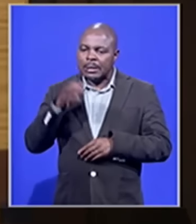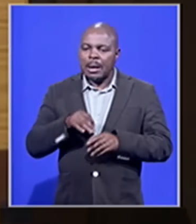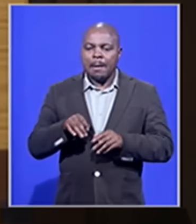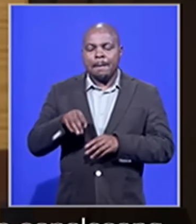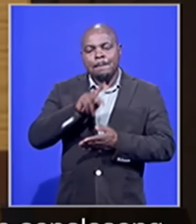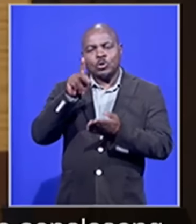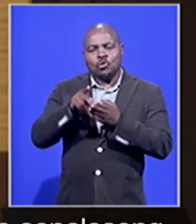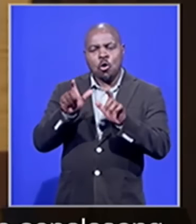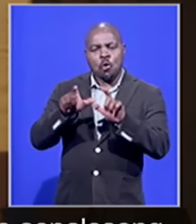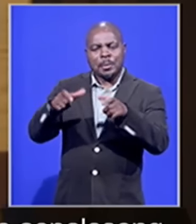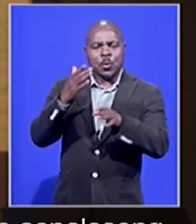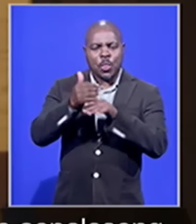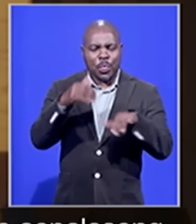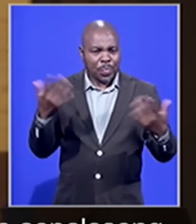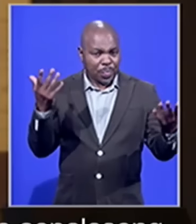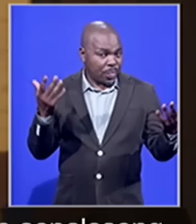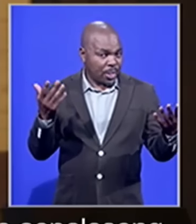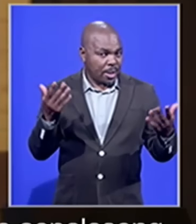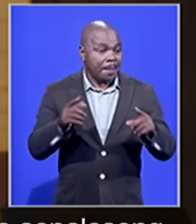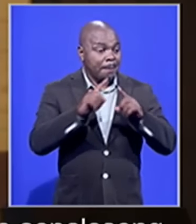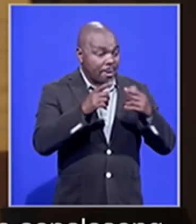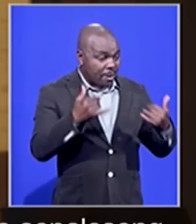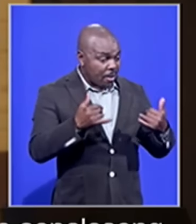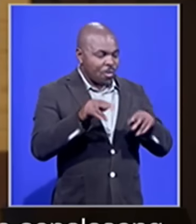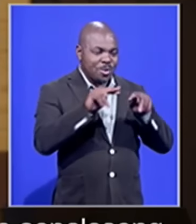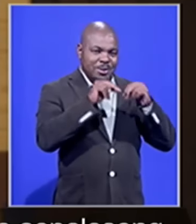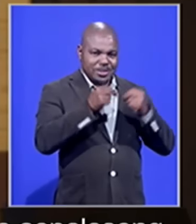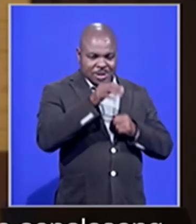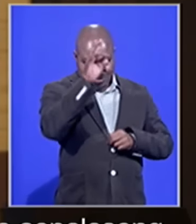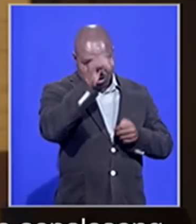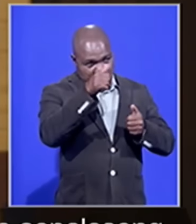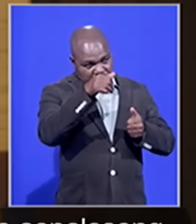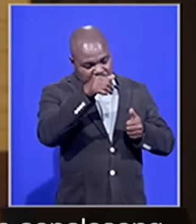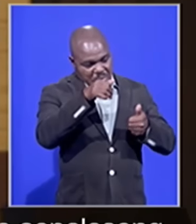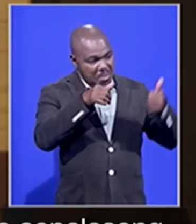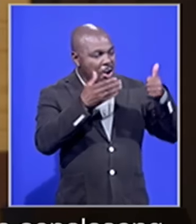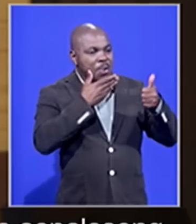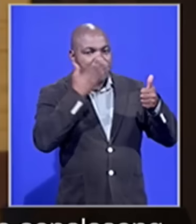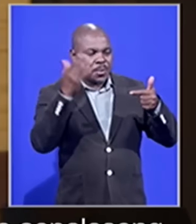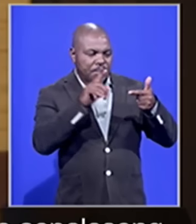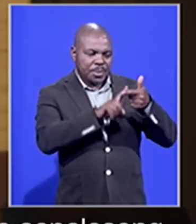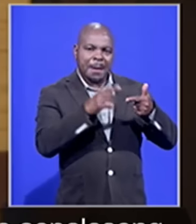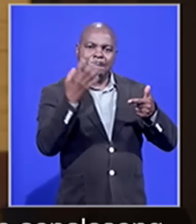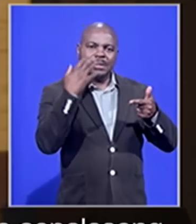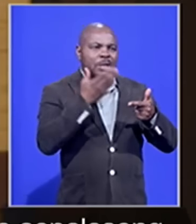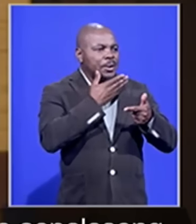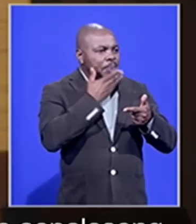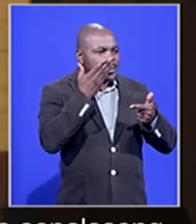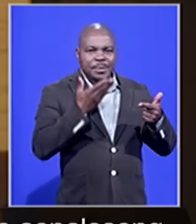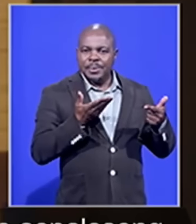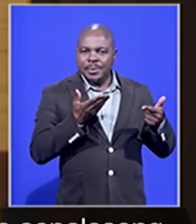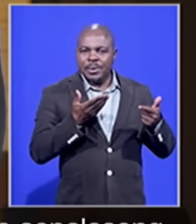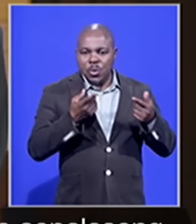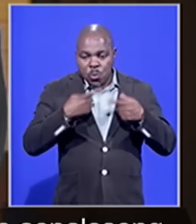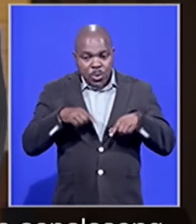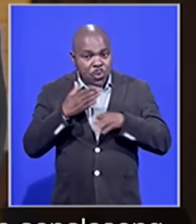The National Commissioner is not here. The Minister is not here. But then it's us who are not doing our